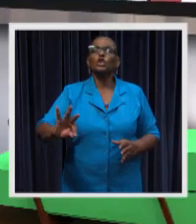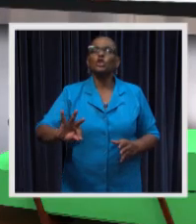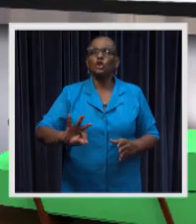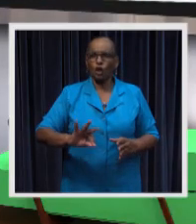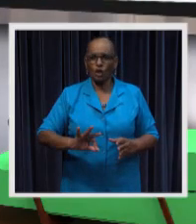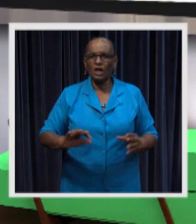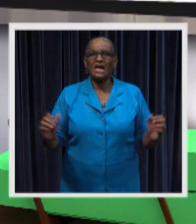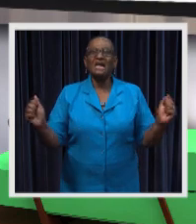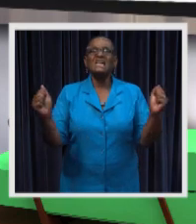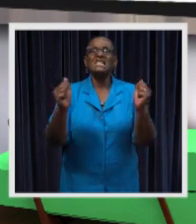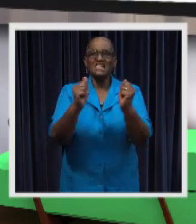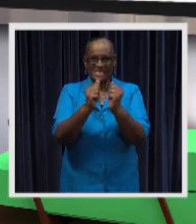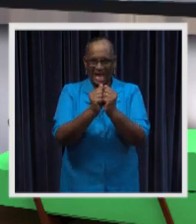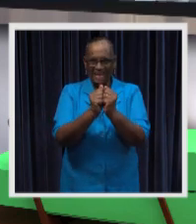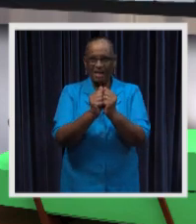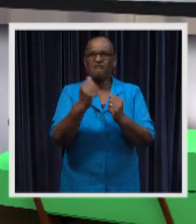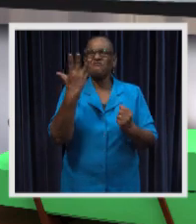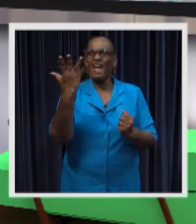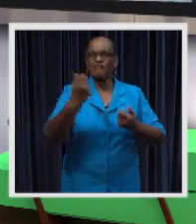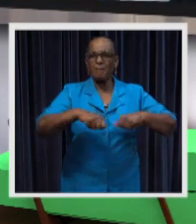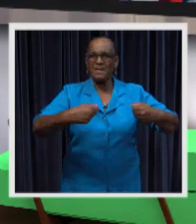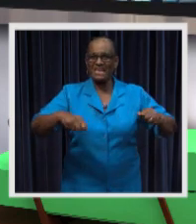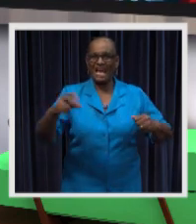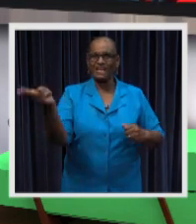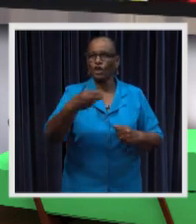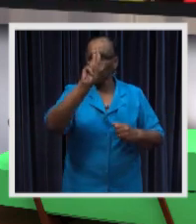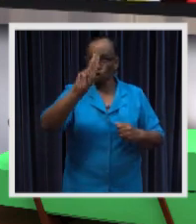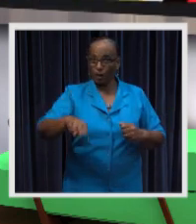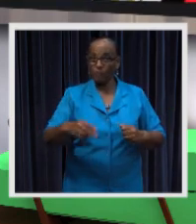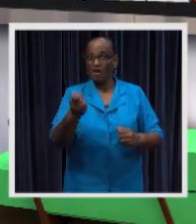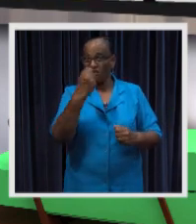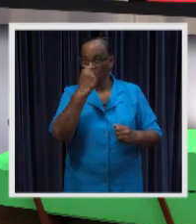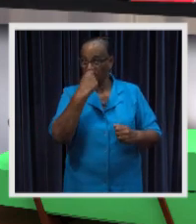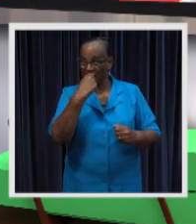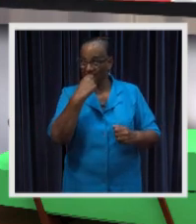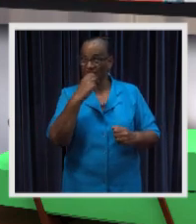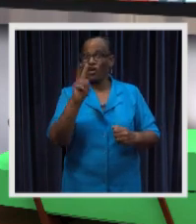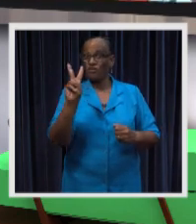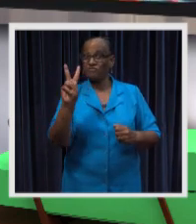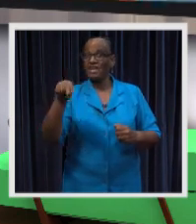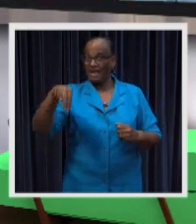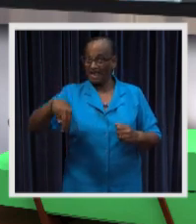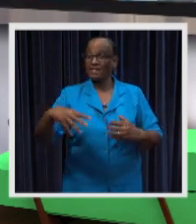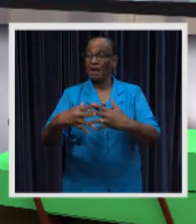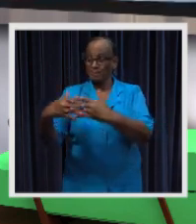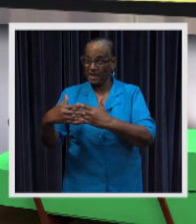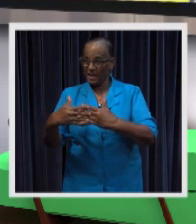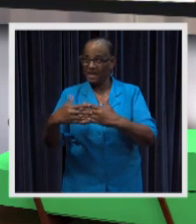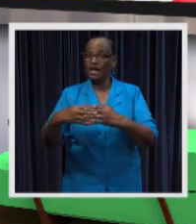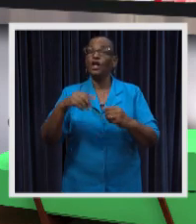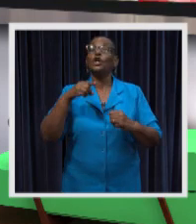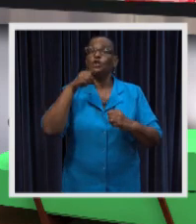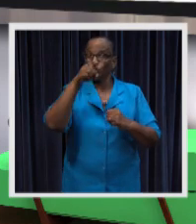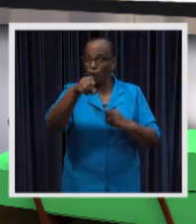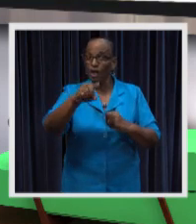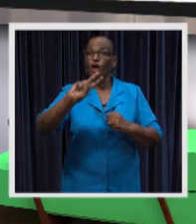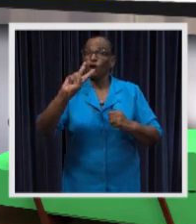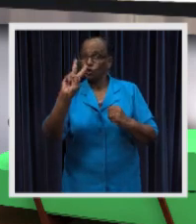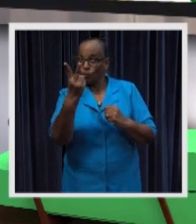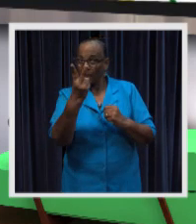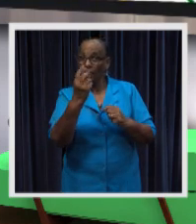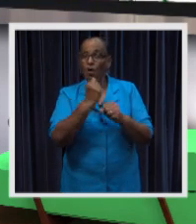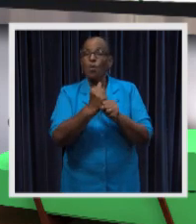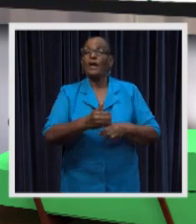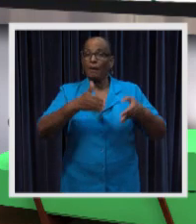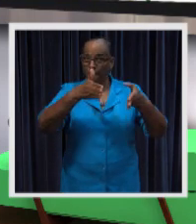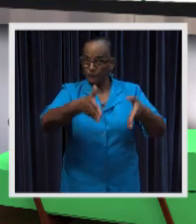Reducing the annual $5 billion worth of food imports from the United States of America was the purpose of the second visit